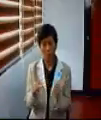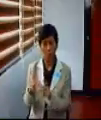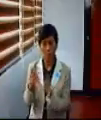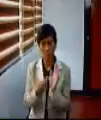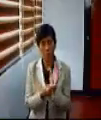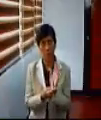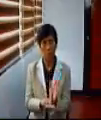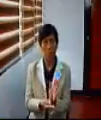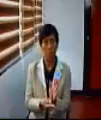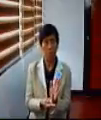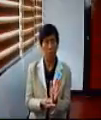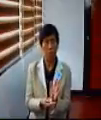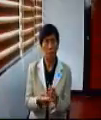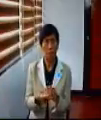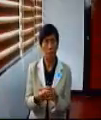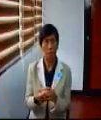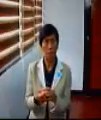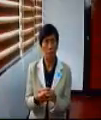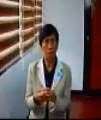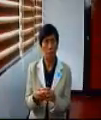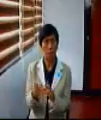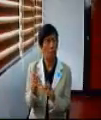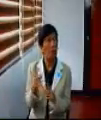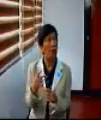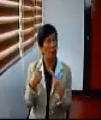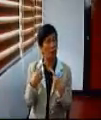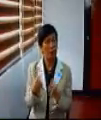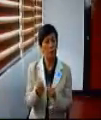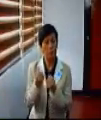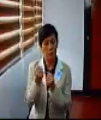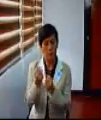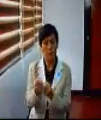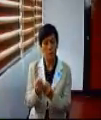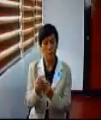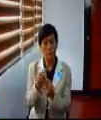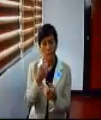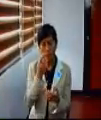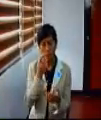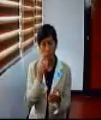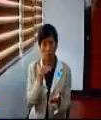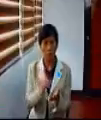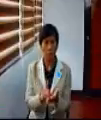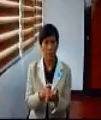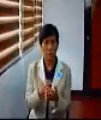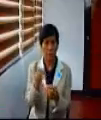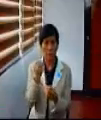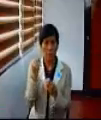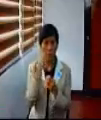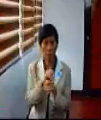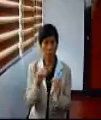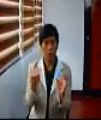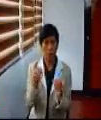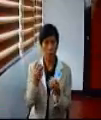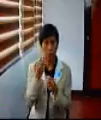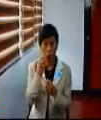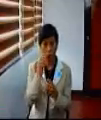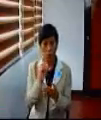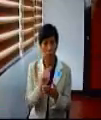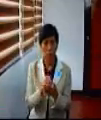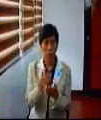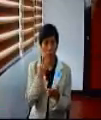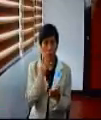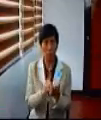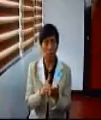a copy of which, Your Honours, has been submitted in as official document But I'd like to go through the presentation by sharing